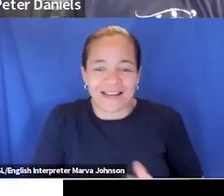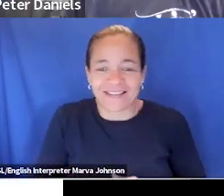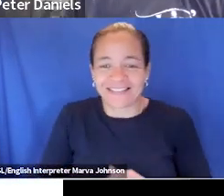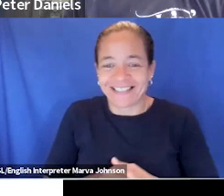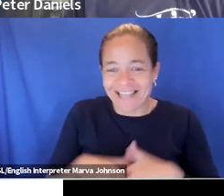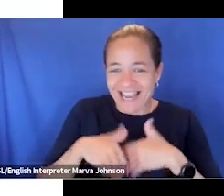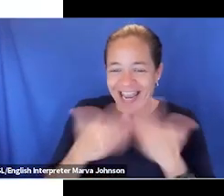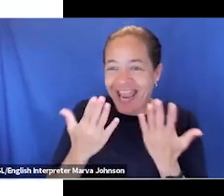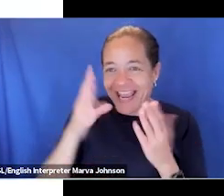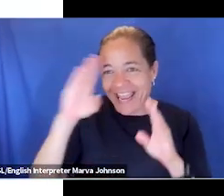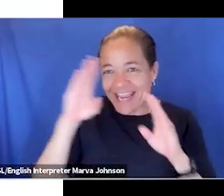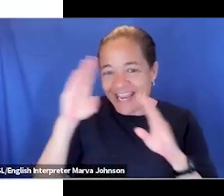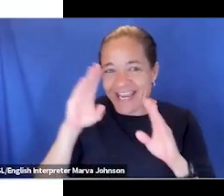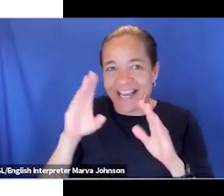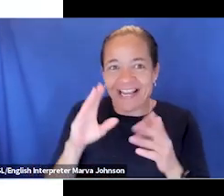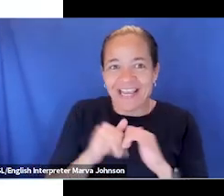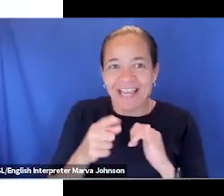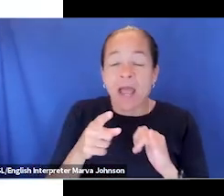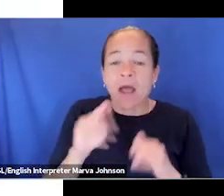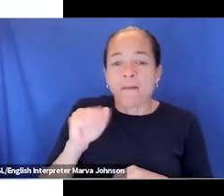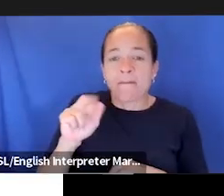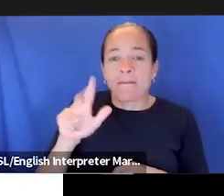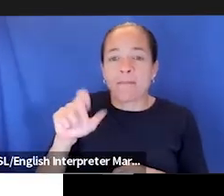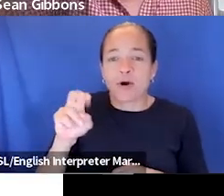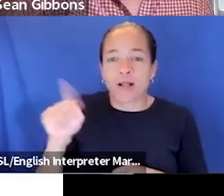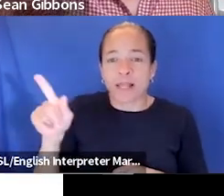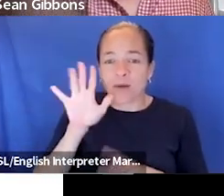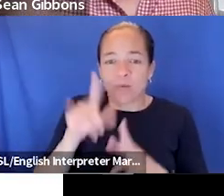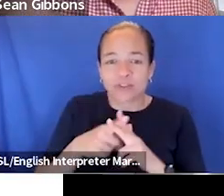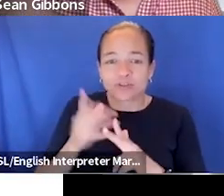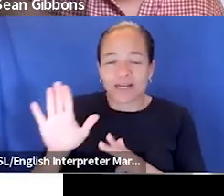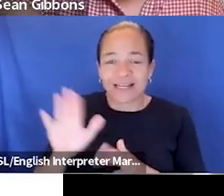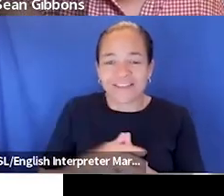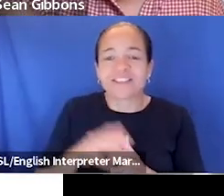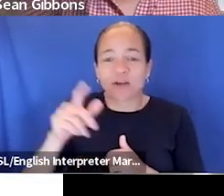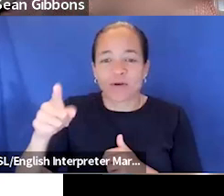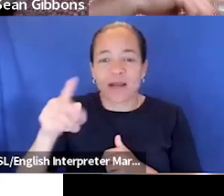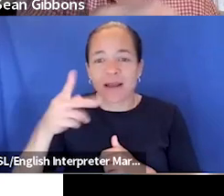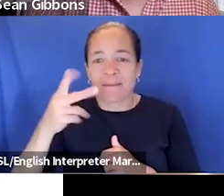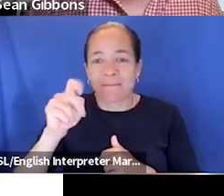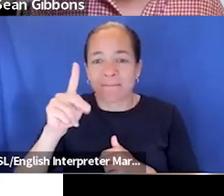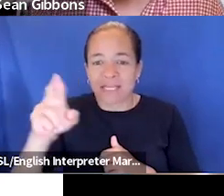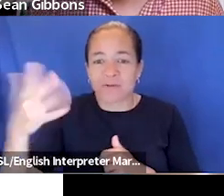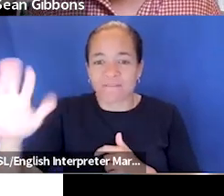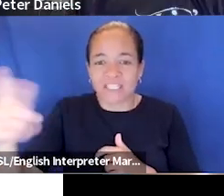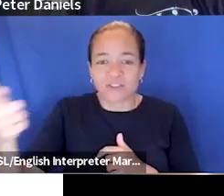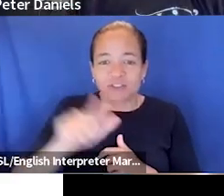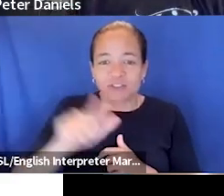Okay. Hey, how's it going? I can turn my camera on as well. Right on. All right. So Peter and then Marlon. Thank you both, guys. All right, Peter.